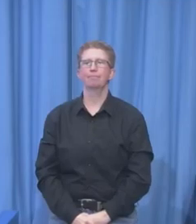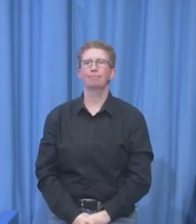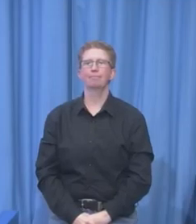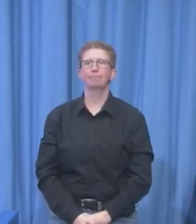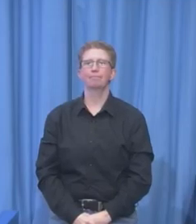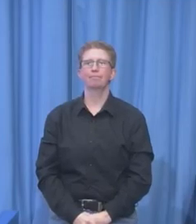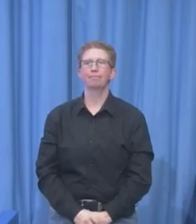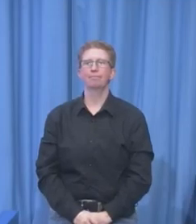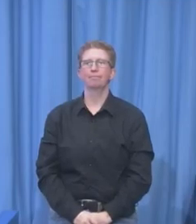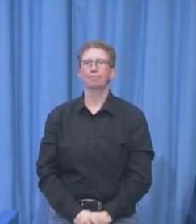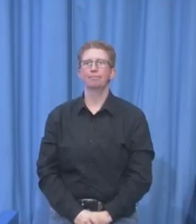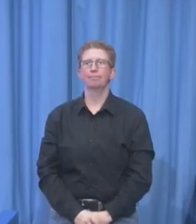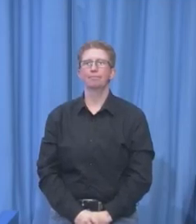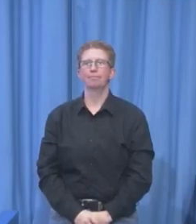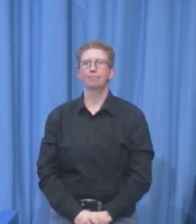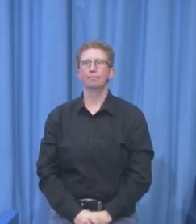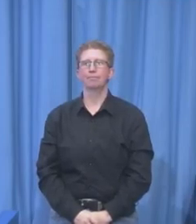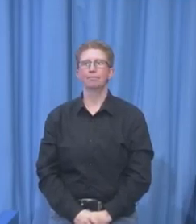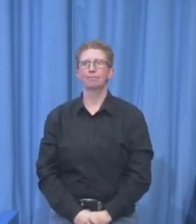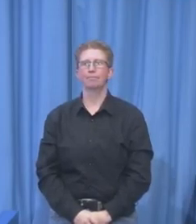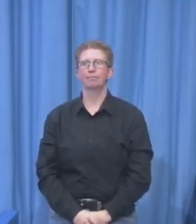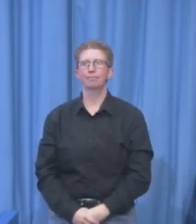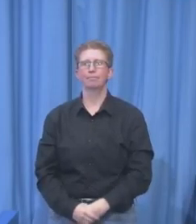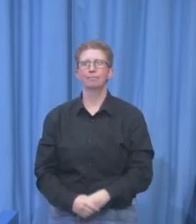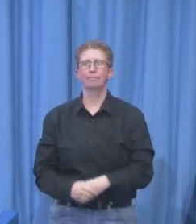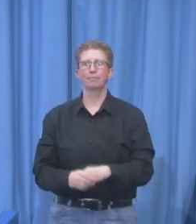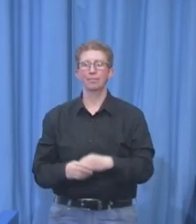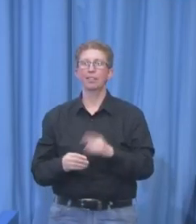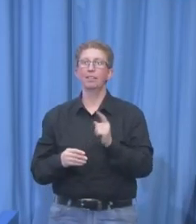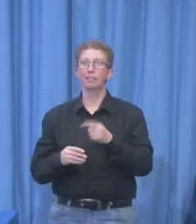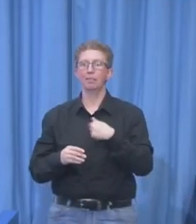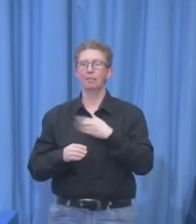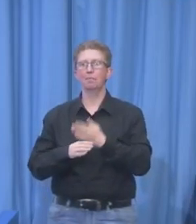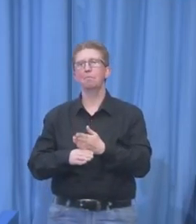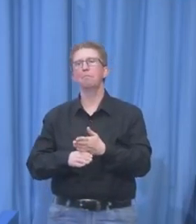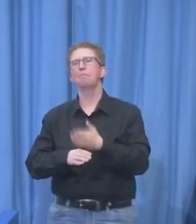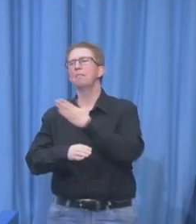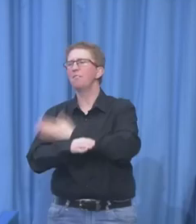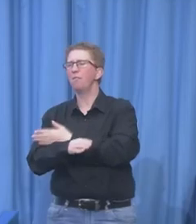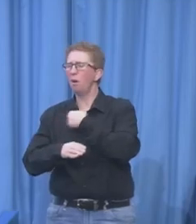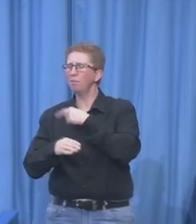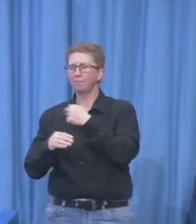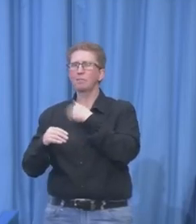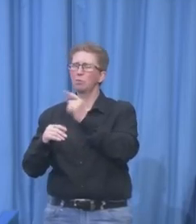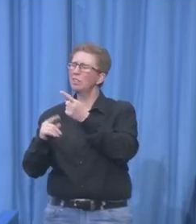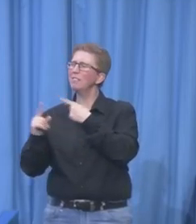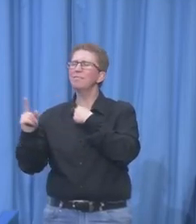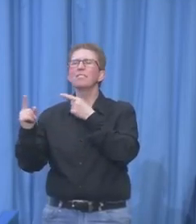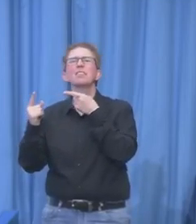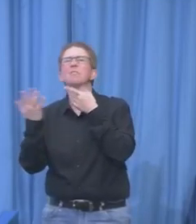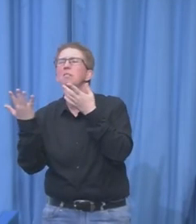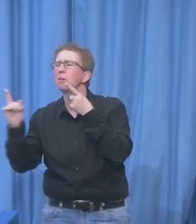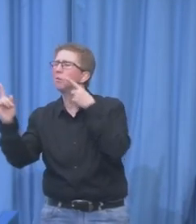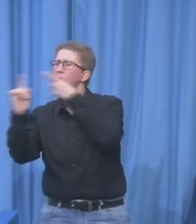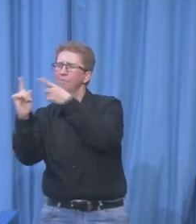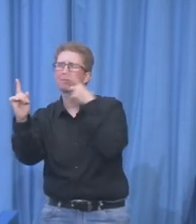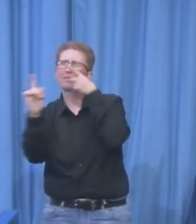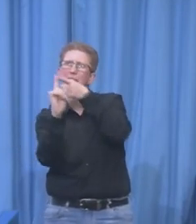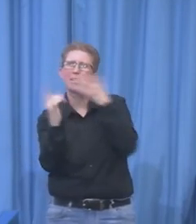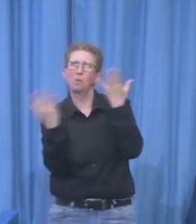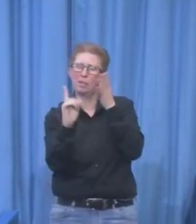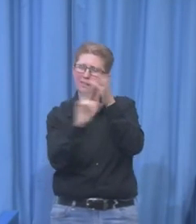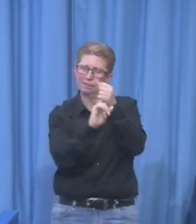model, we need to understand the magnitude of the mission. We're talking about almost 2 days about the